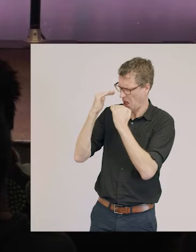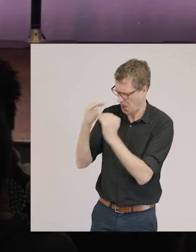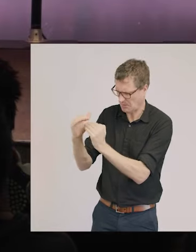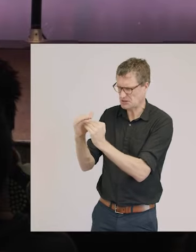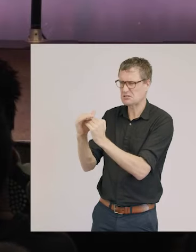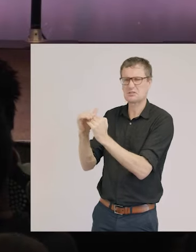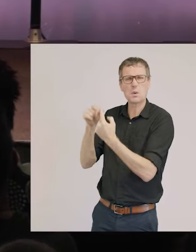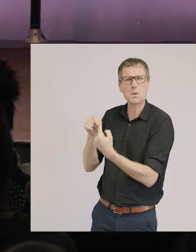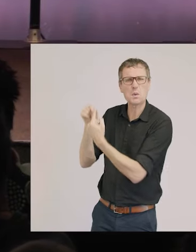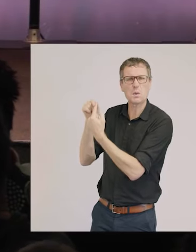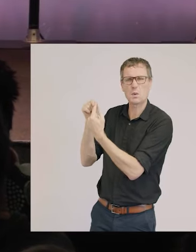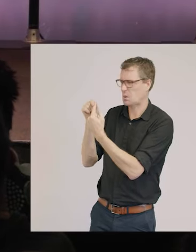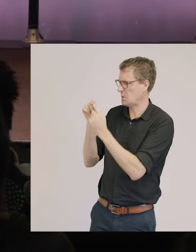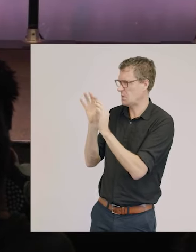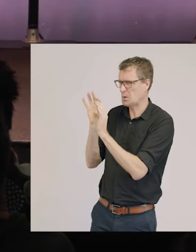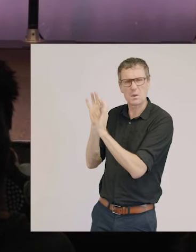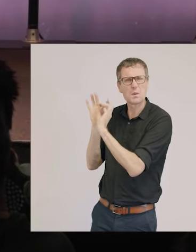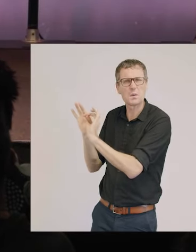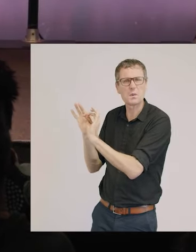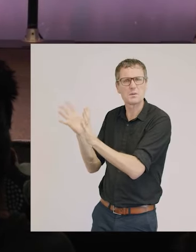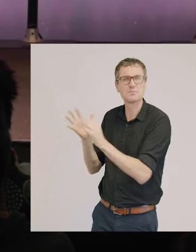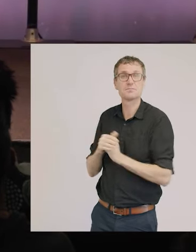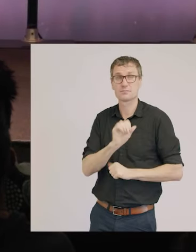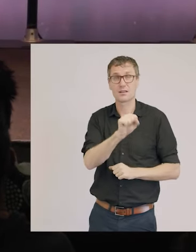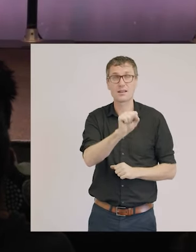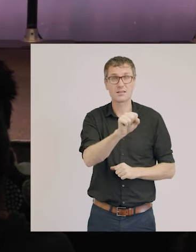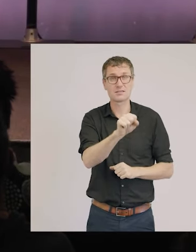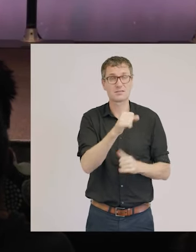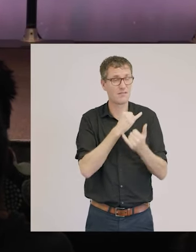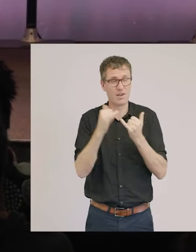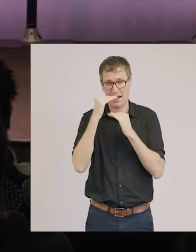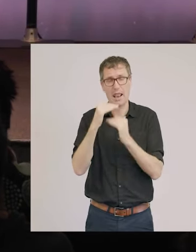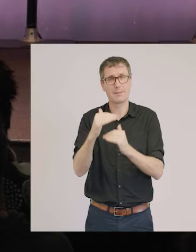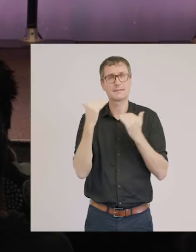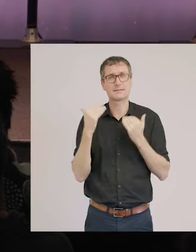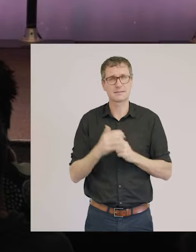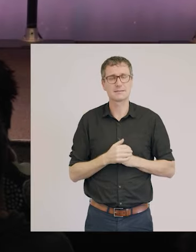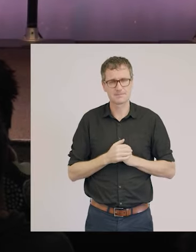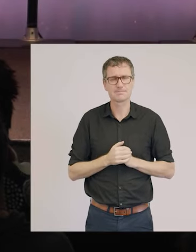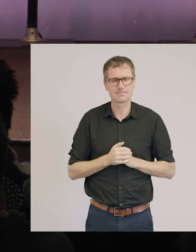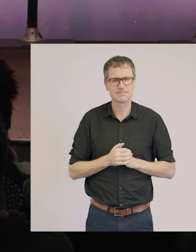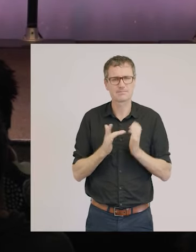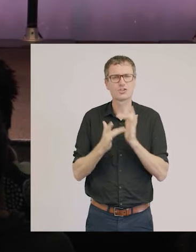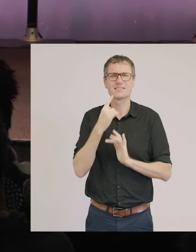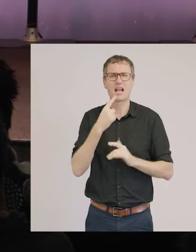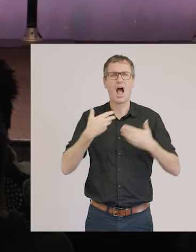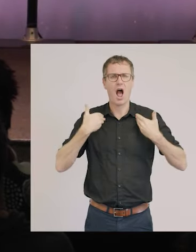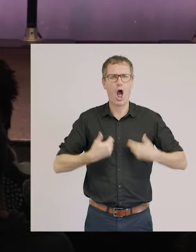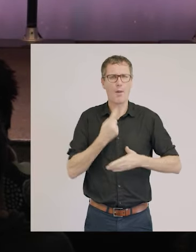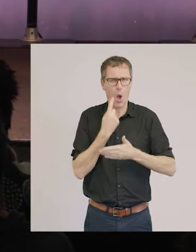just being narrow like this, we say yes and amen. It is very narrow. It's very easy to